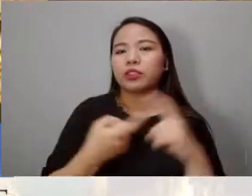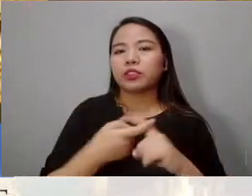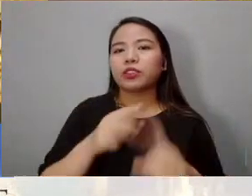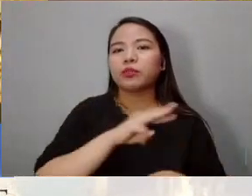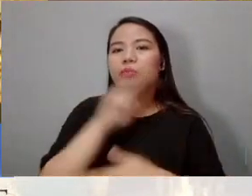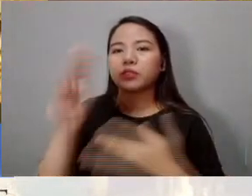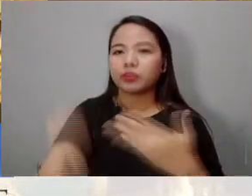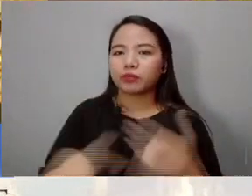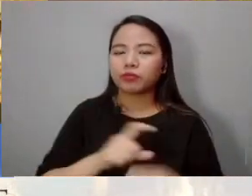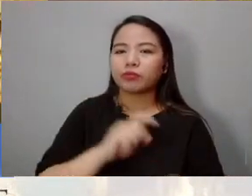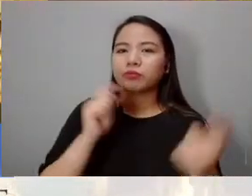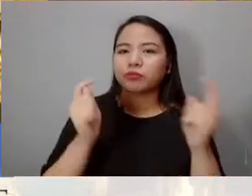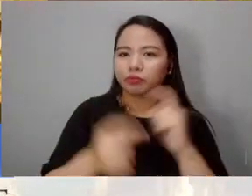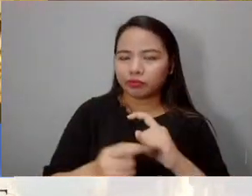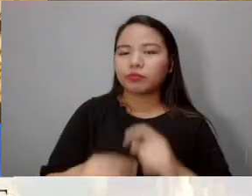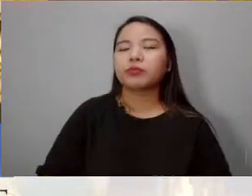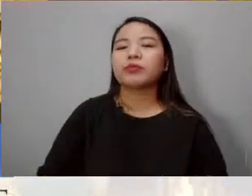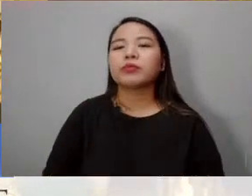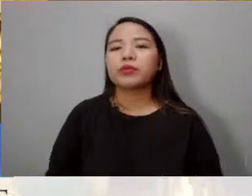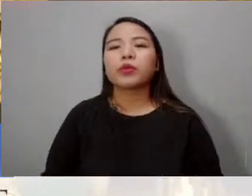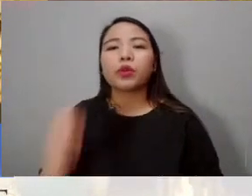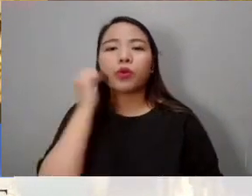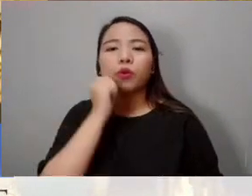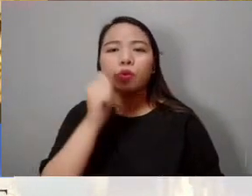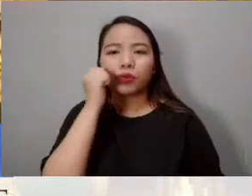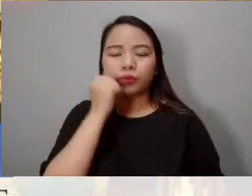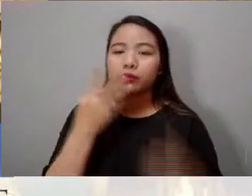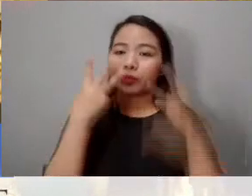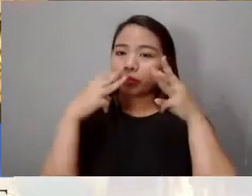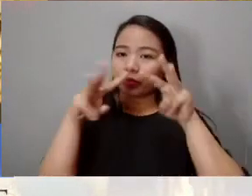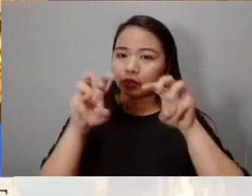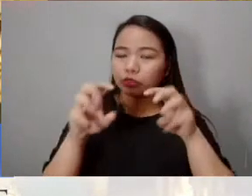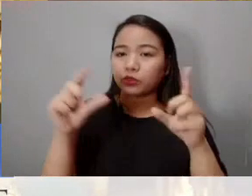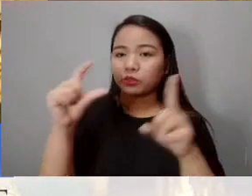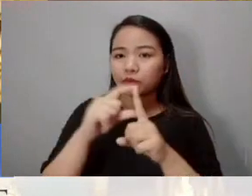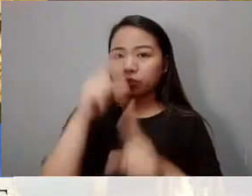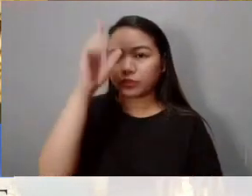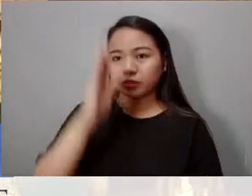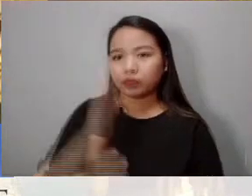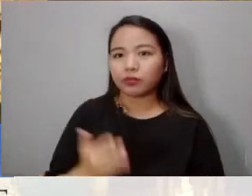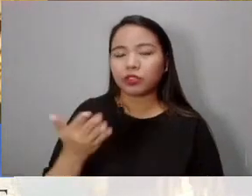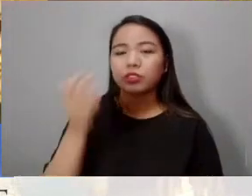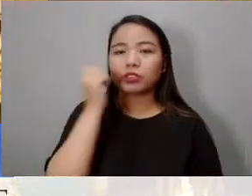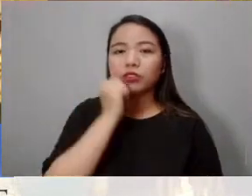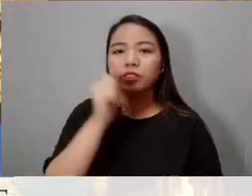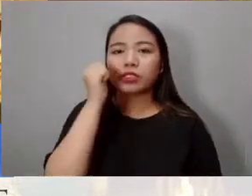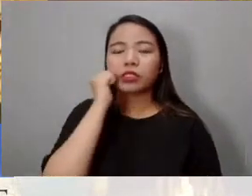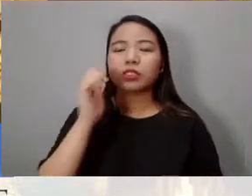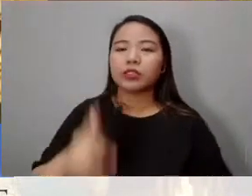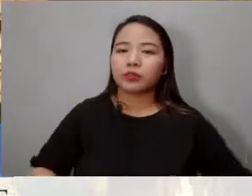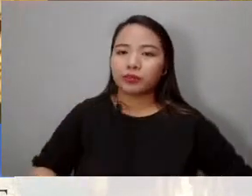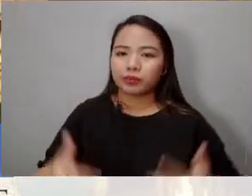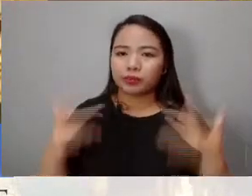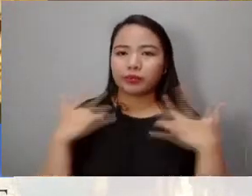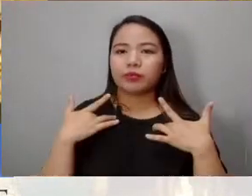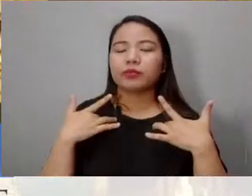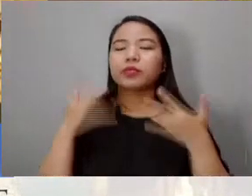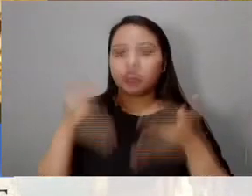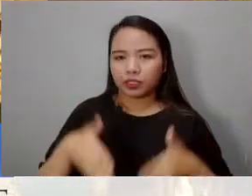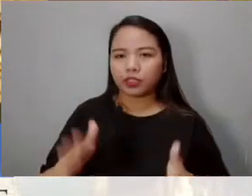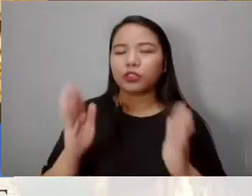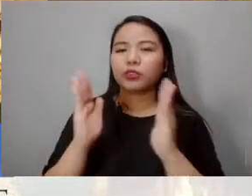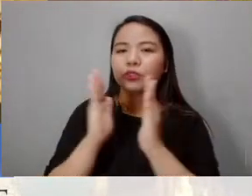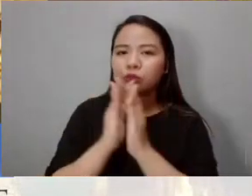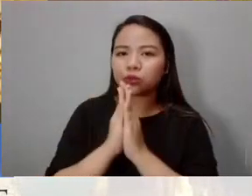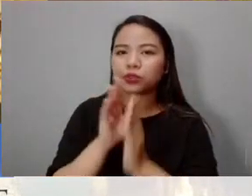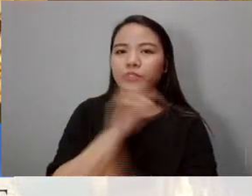Malaybalay, may always give witness to the Word of God on their daily lives. Let us pray to